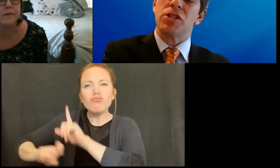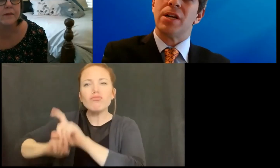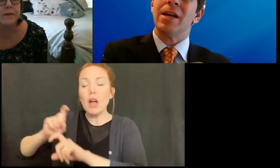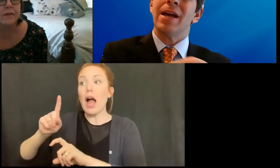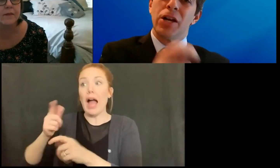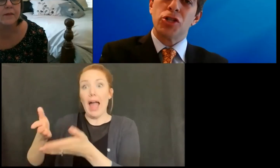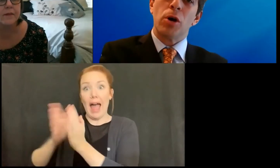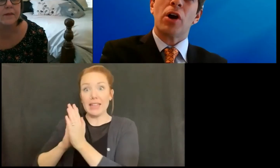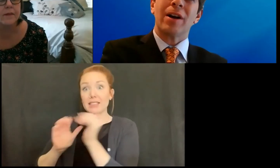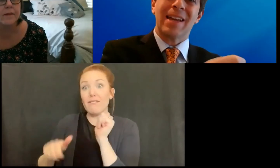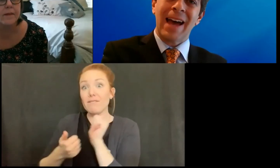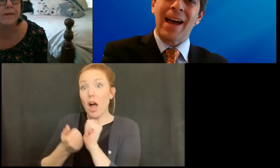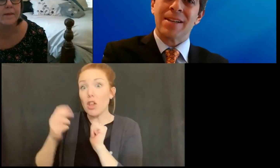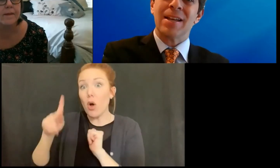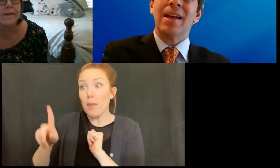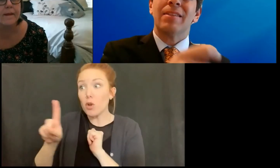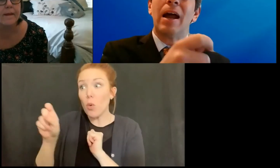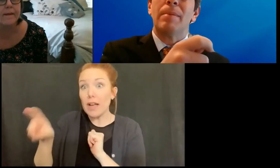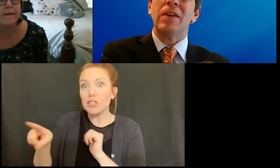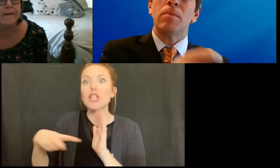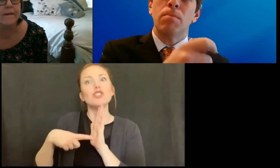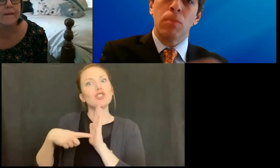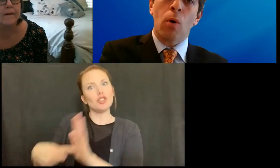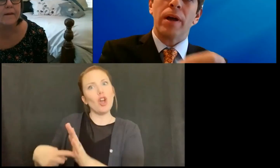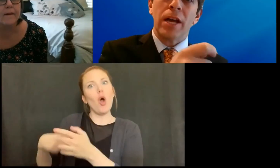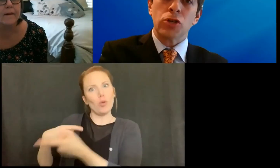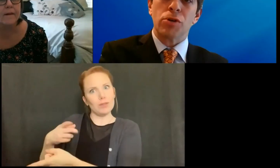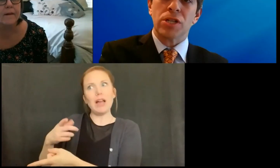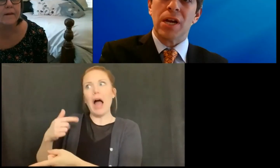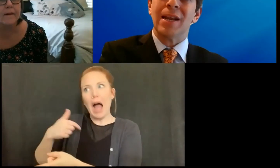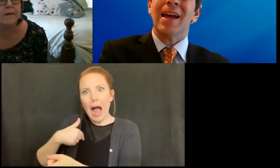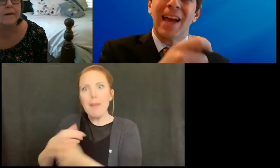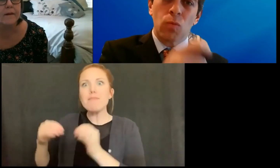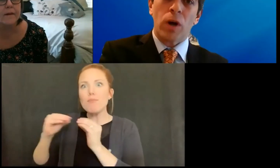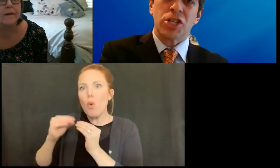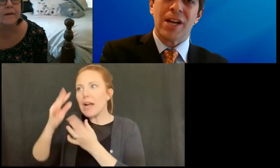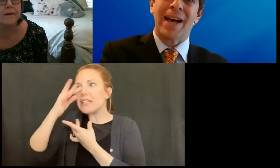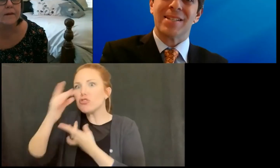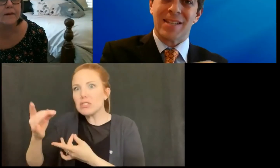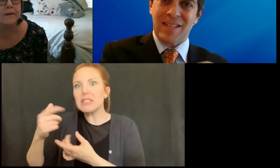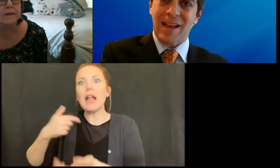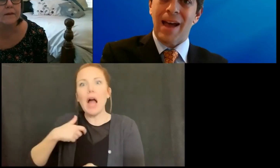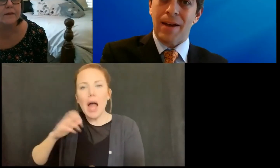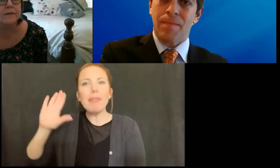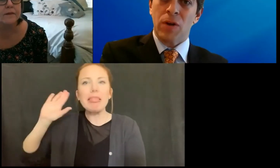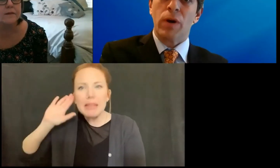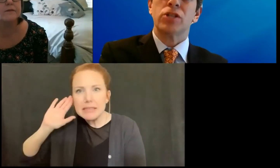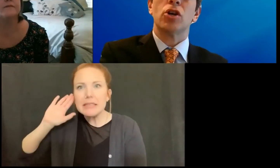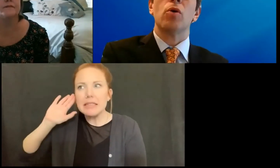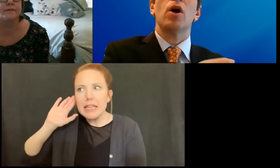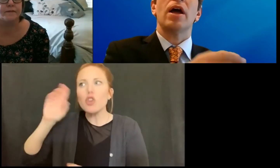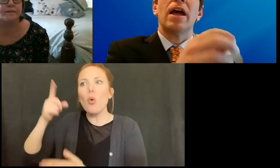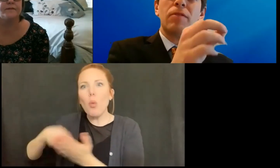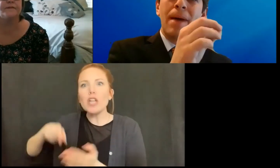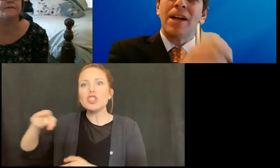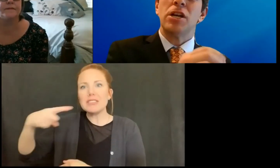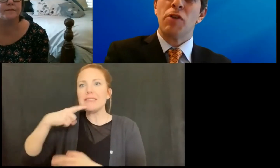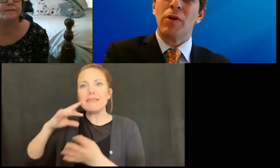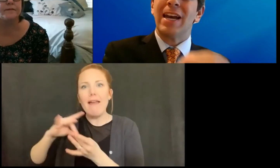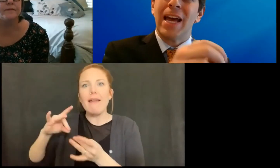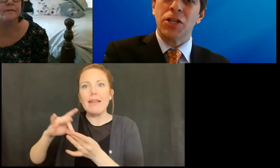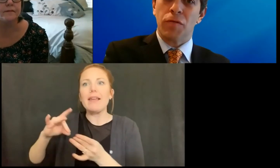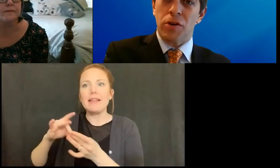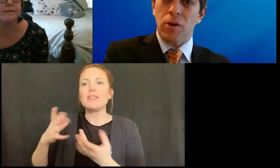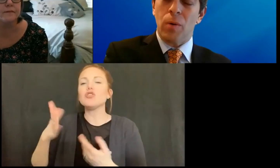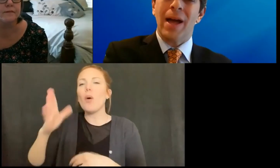follow-up question, it shows our guest that I'm even more interested in what she has to say, right? So imagine